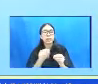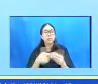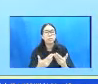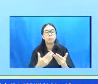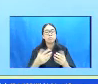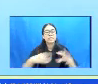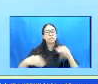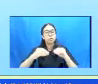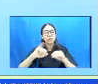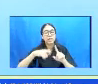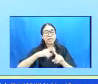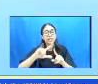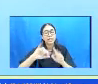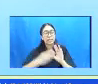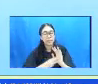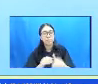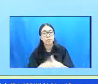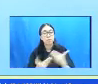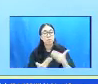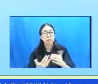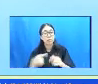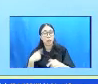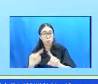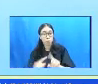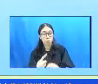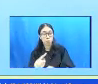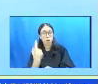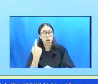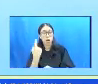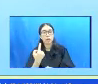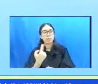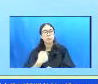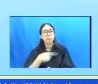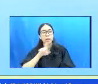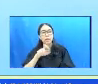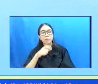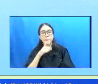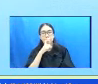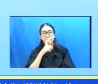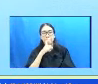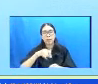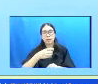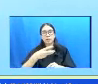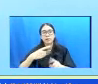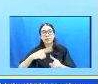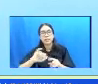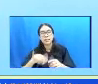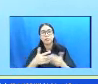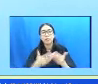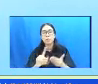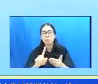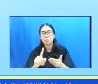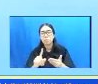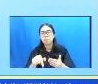asking that question to JT. What is your opinion on that? Why is it so important? And I'll also get to the other 2 panelists